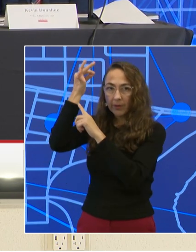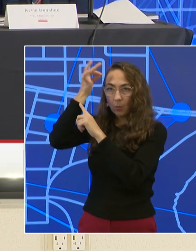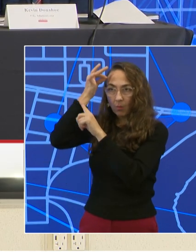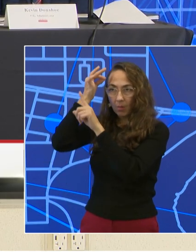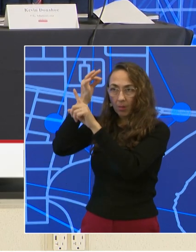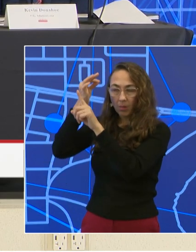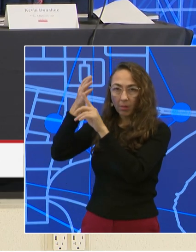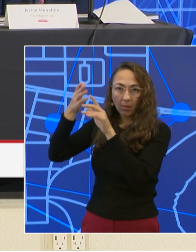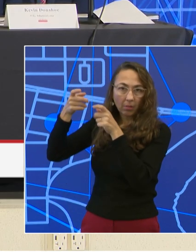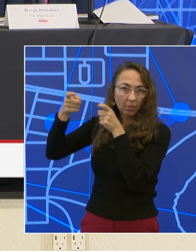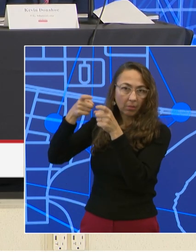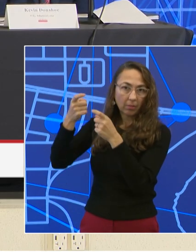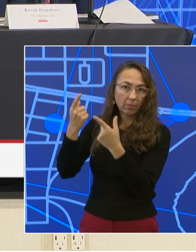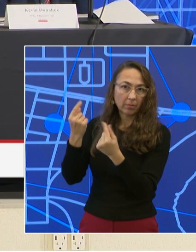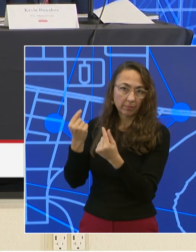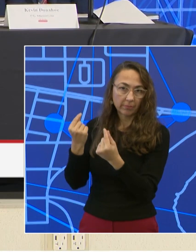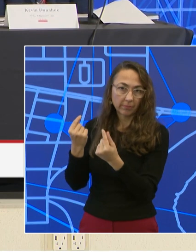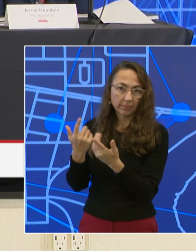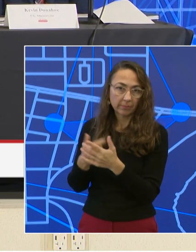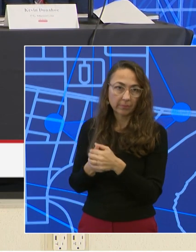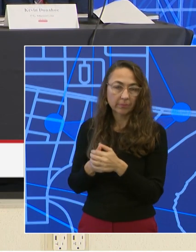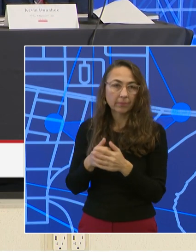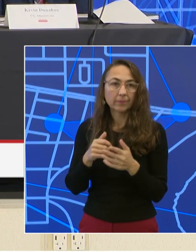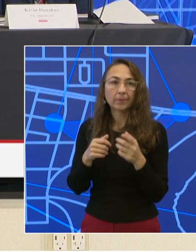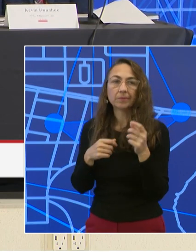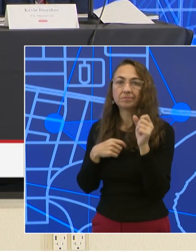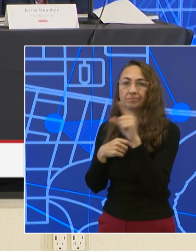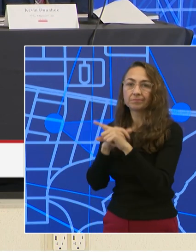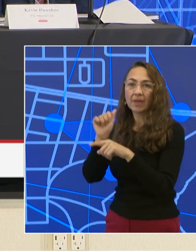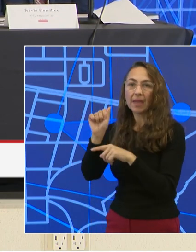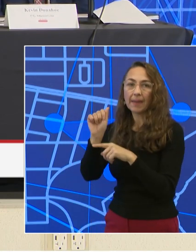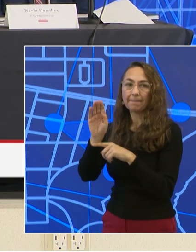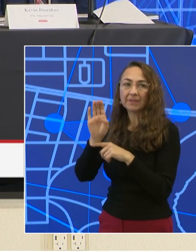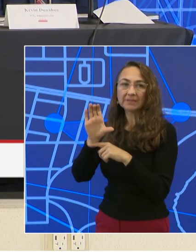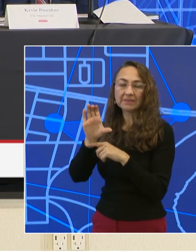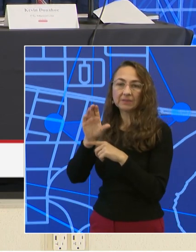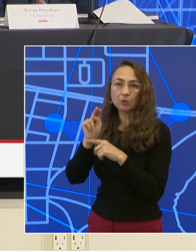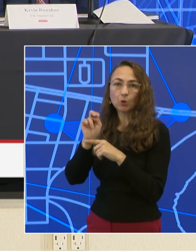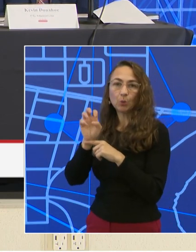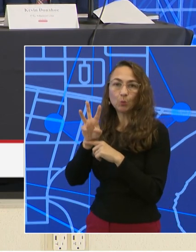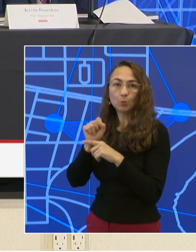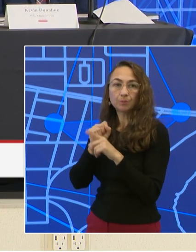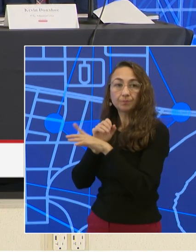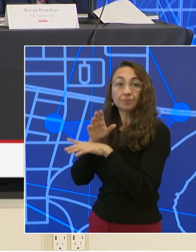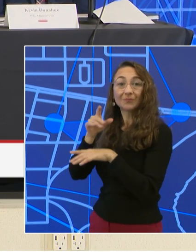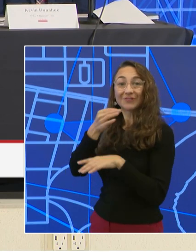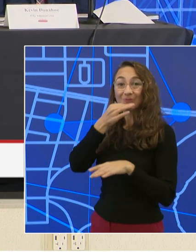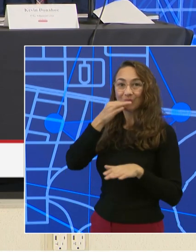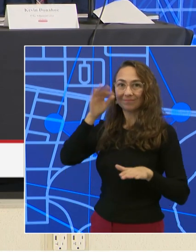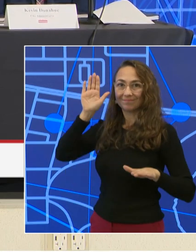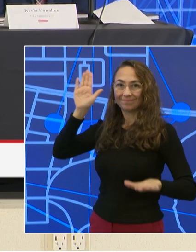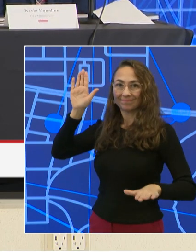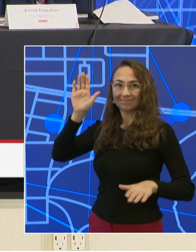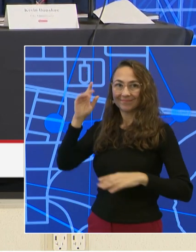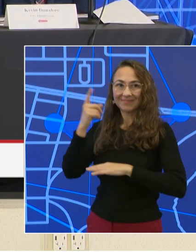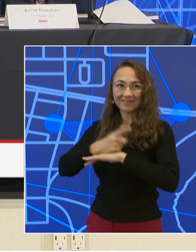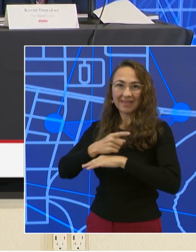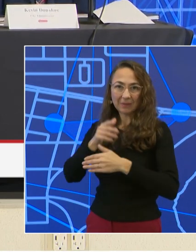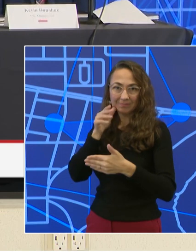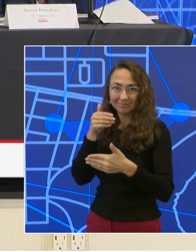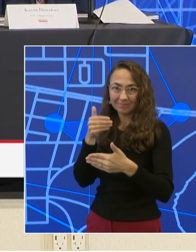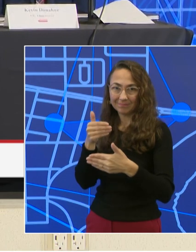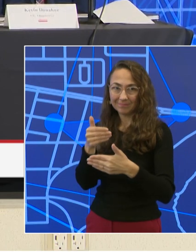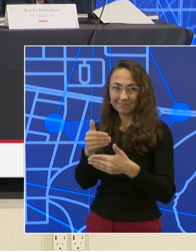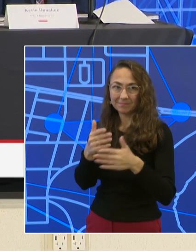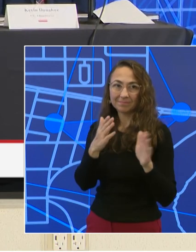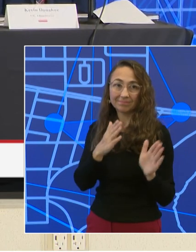Beatrice Peterson, ABC News. So inauguration is coming up soon. I know the city has been preparing for it. Is there any new threats that may